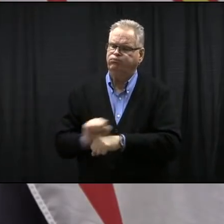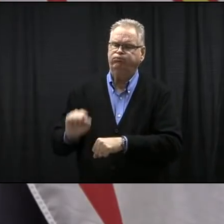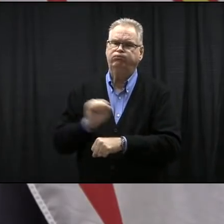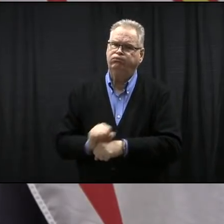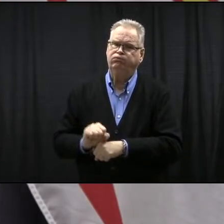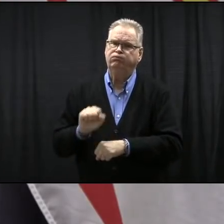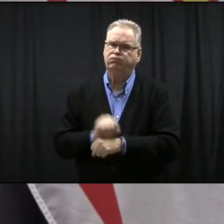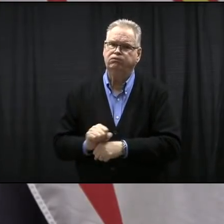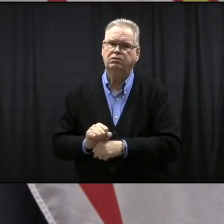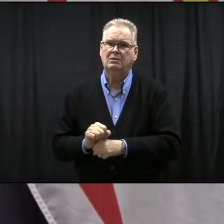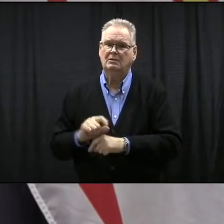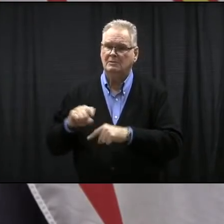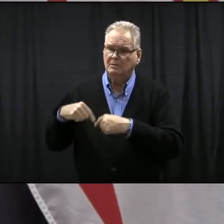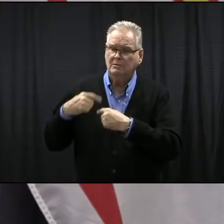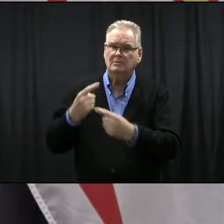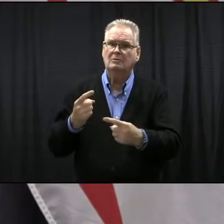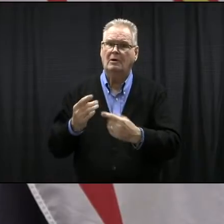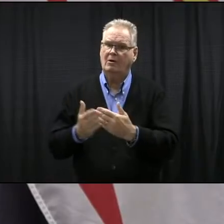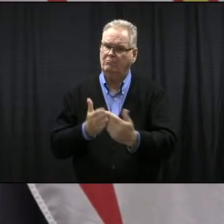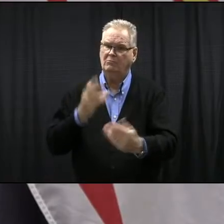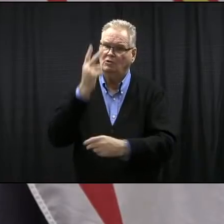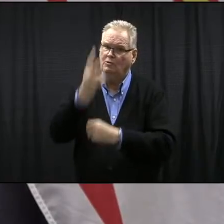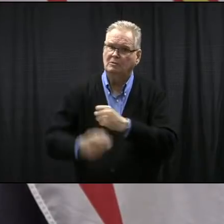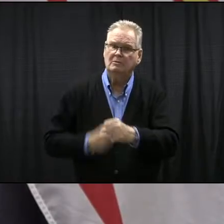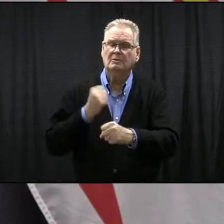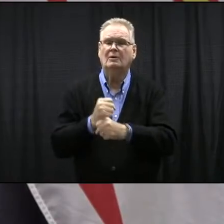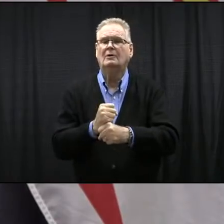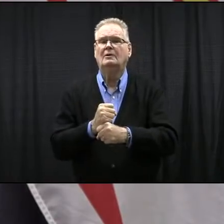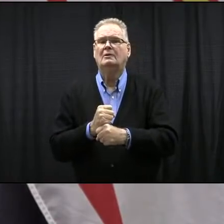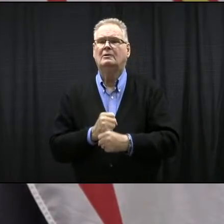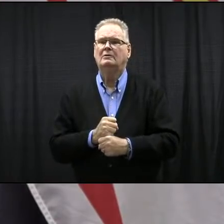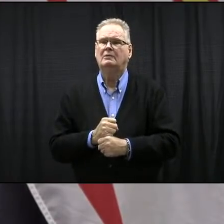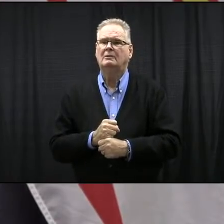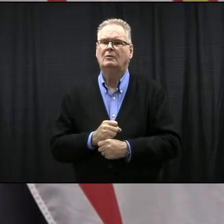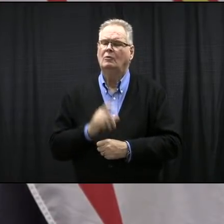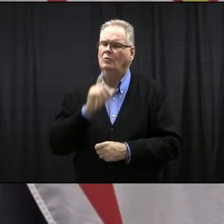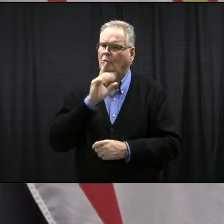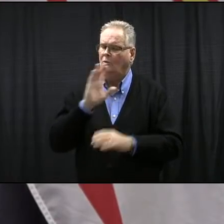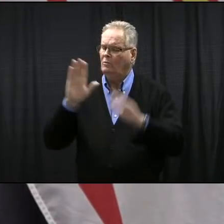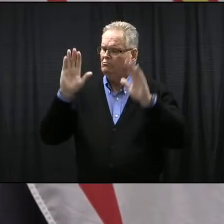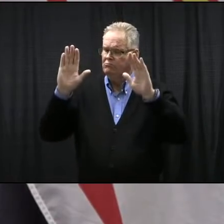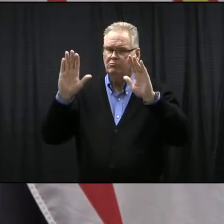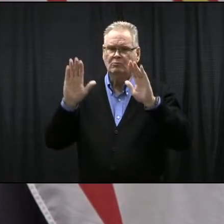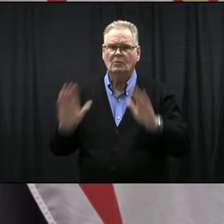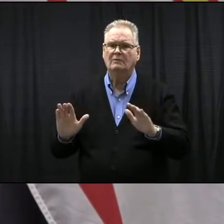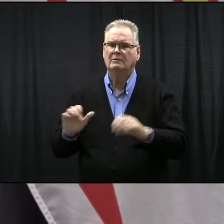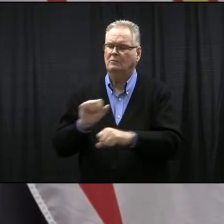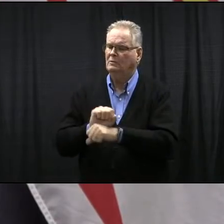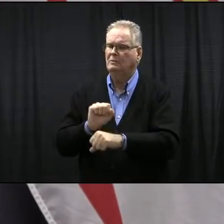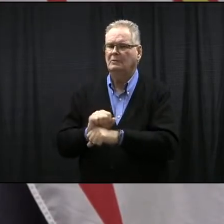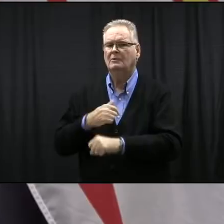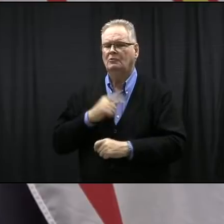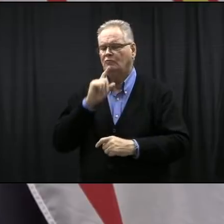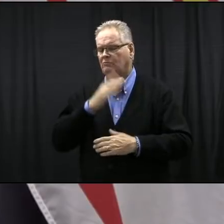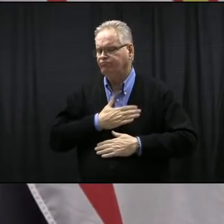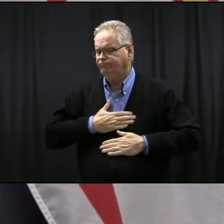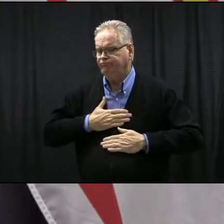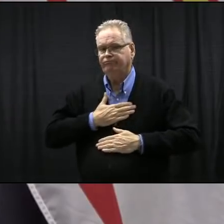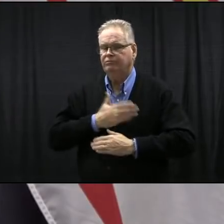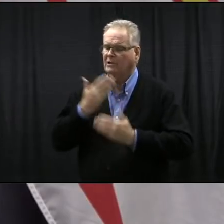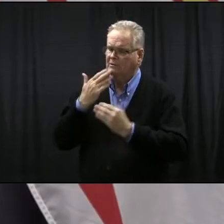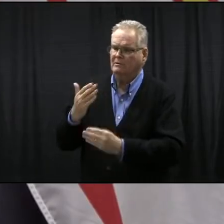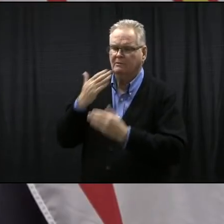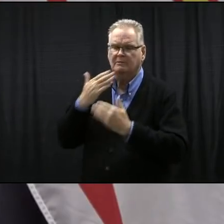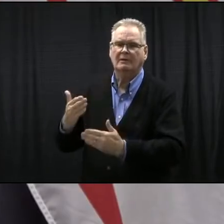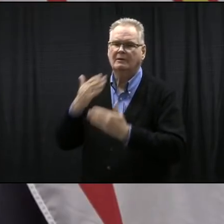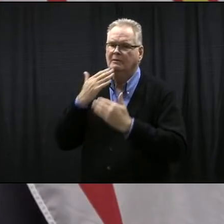carry out this important work. And while I understand that it is concerning to see emerging clusters and cases, it is